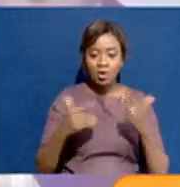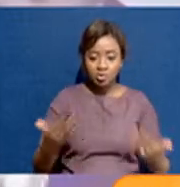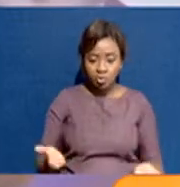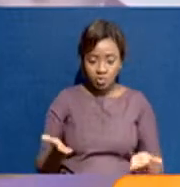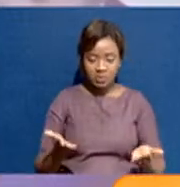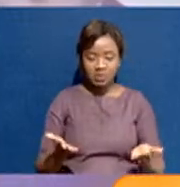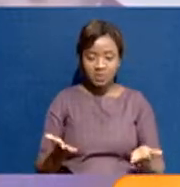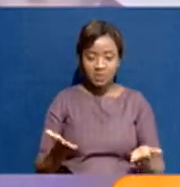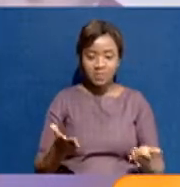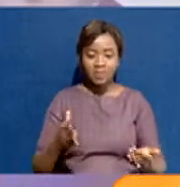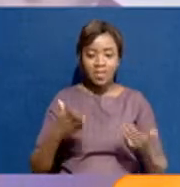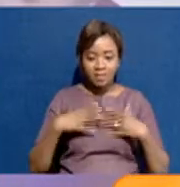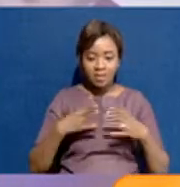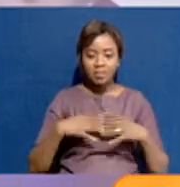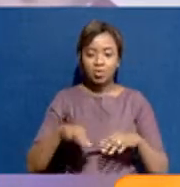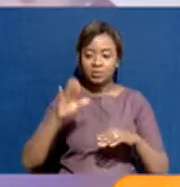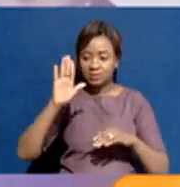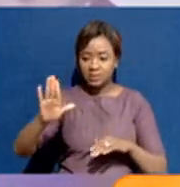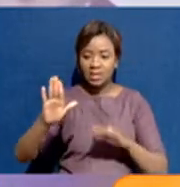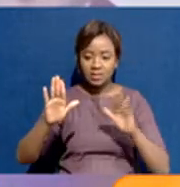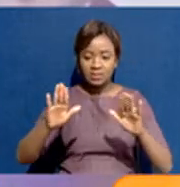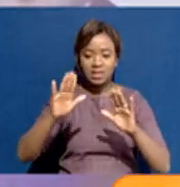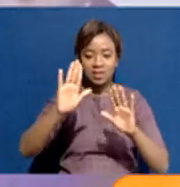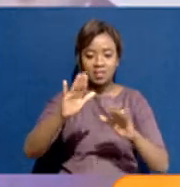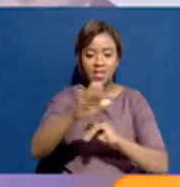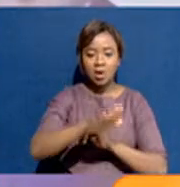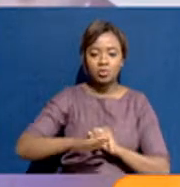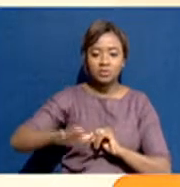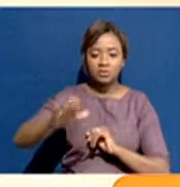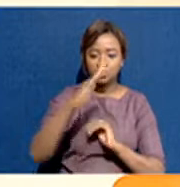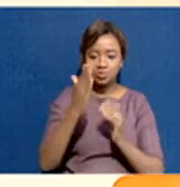watu wasome kwao.